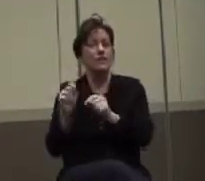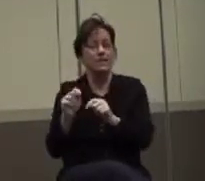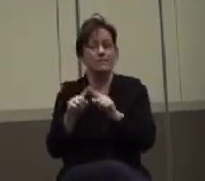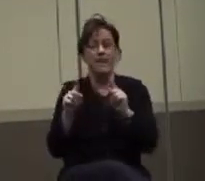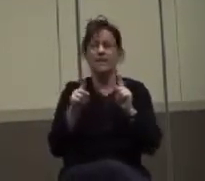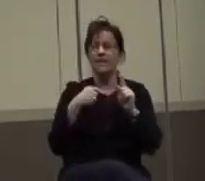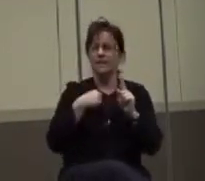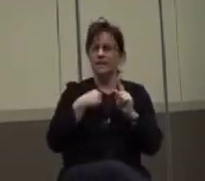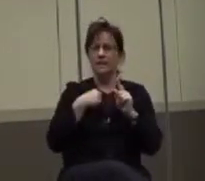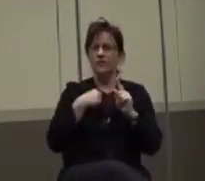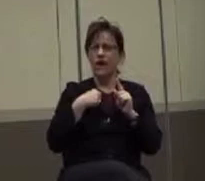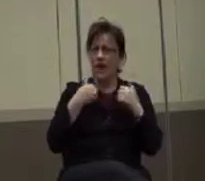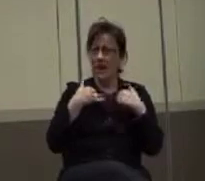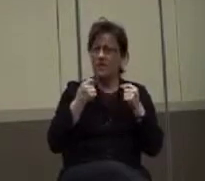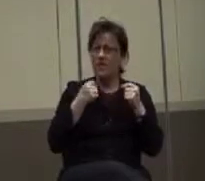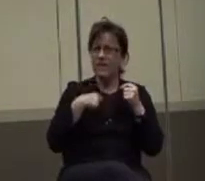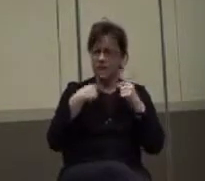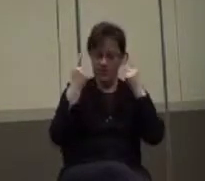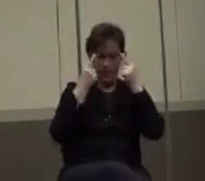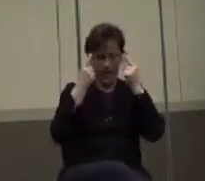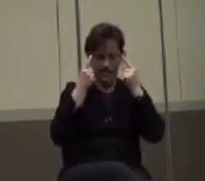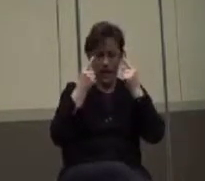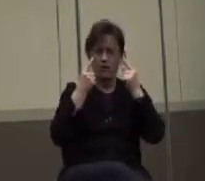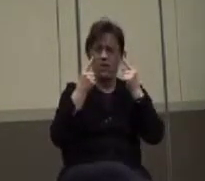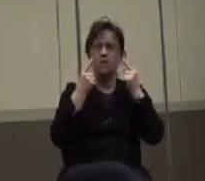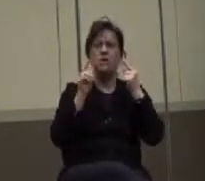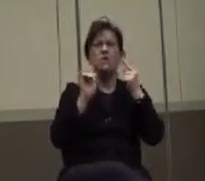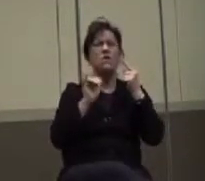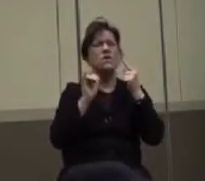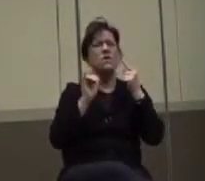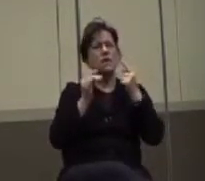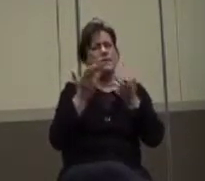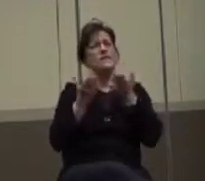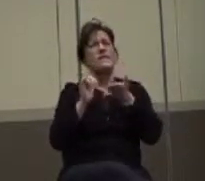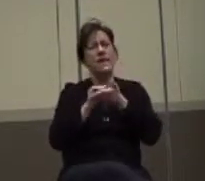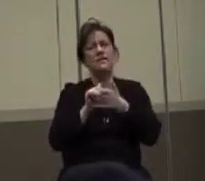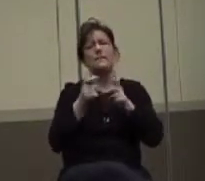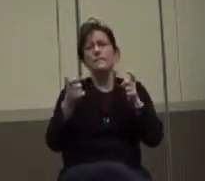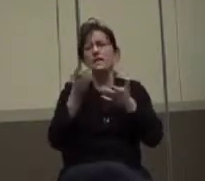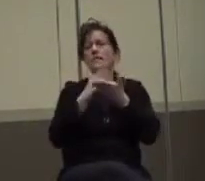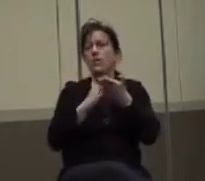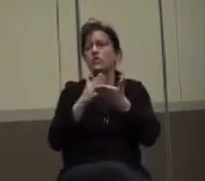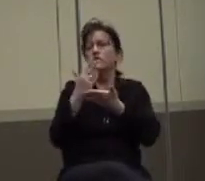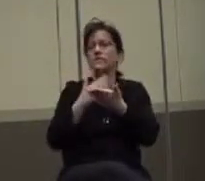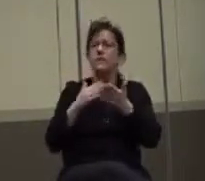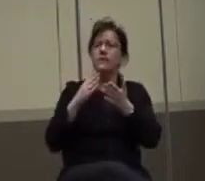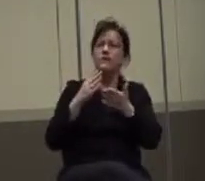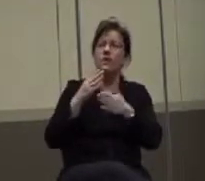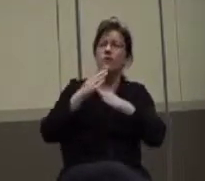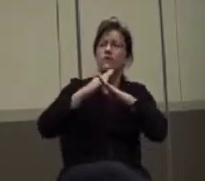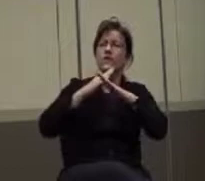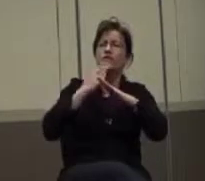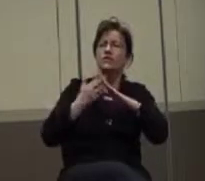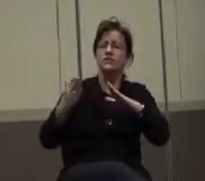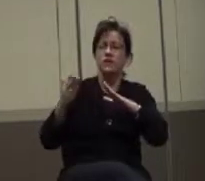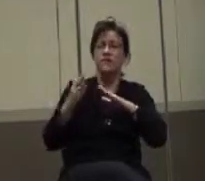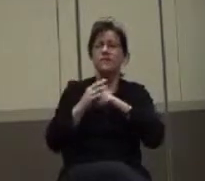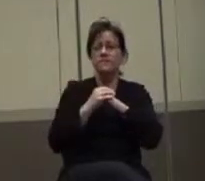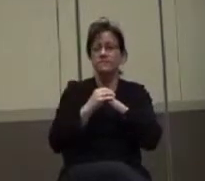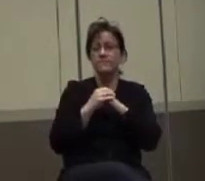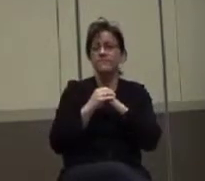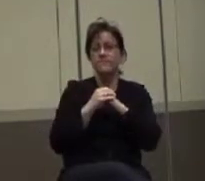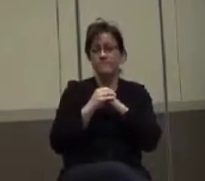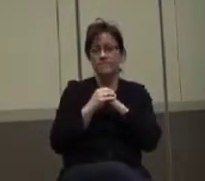that? That may be a big part of some of the prevention stuff. Especially if you're seeing kids who are engaged in escape and avoidance behavior.